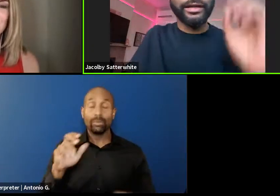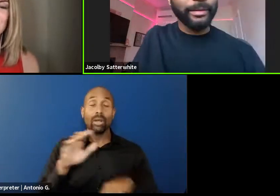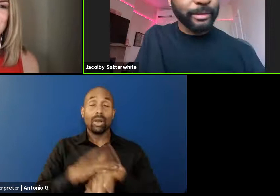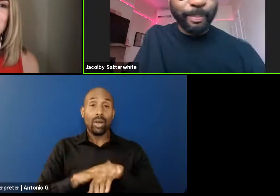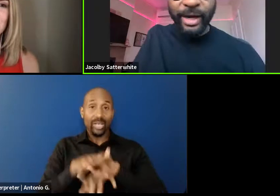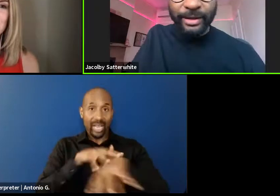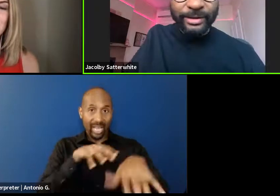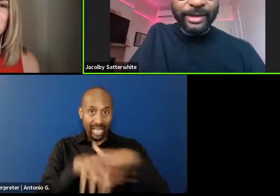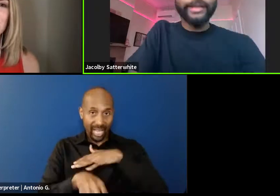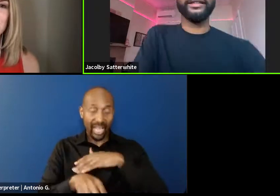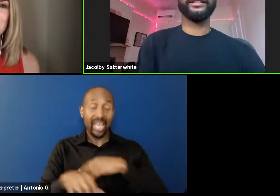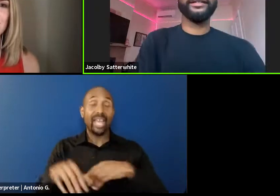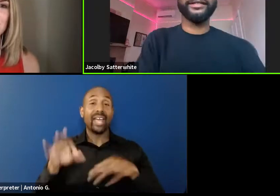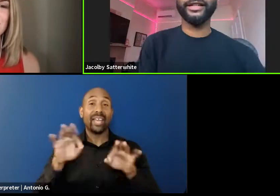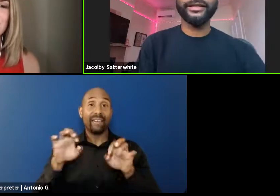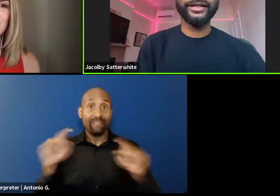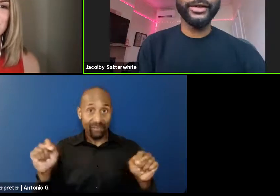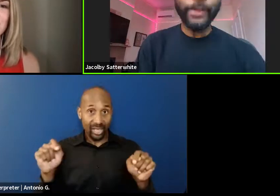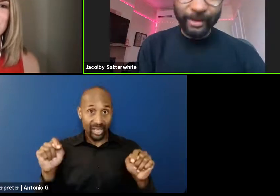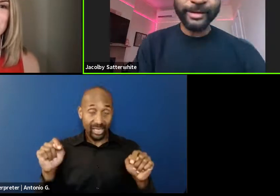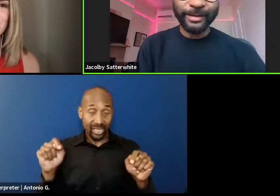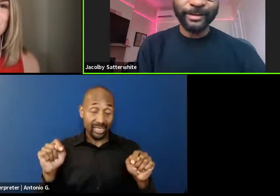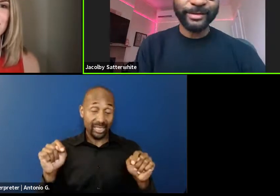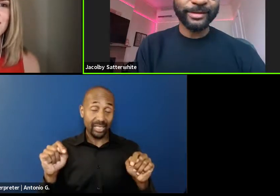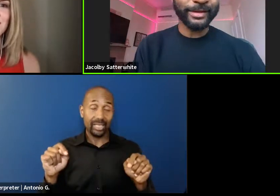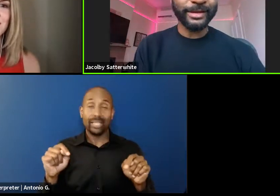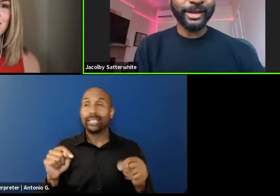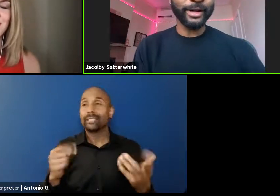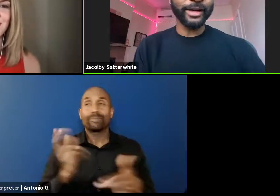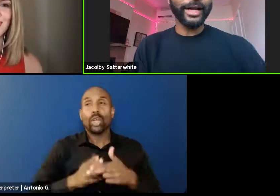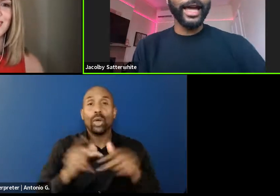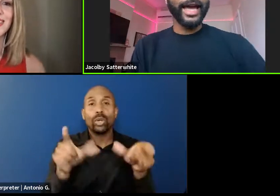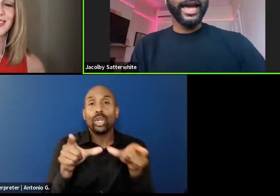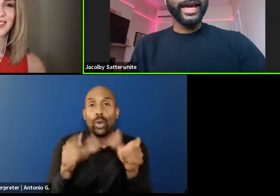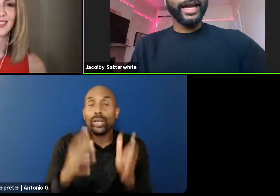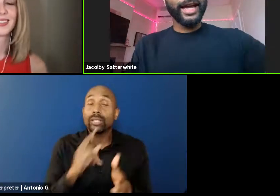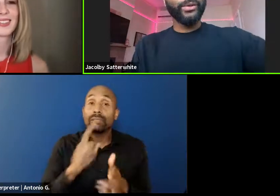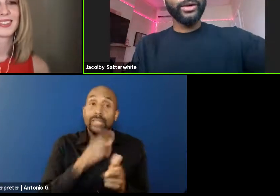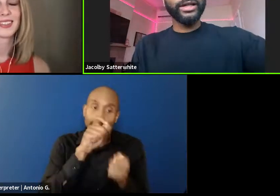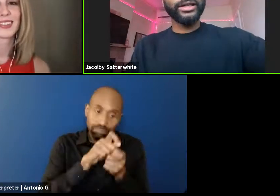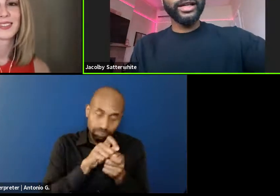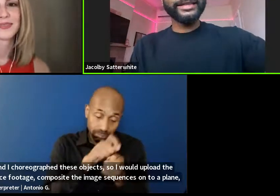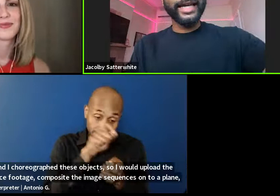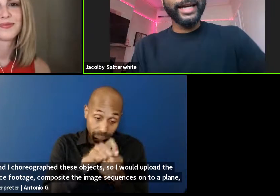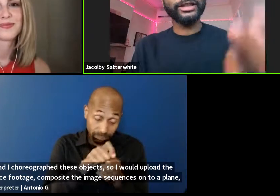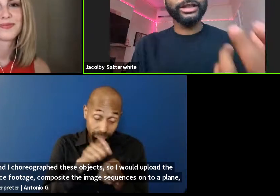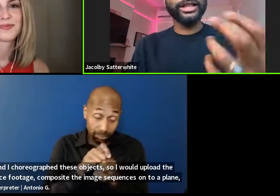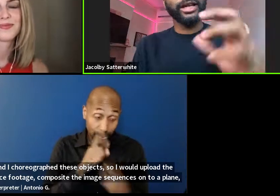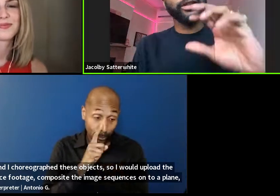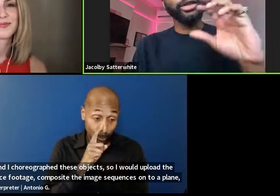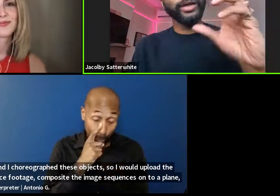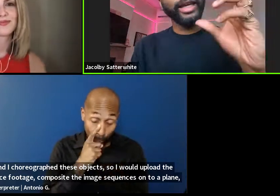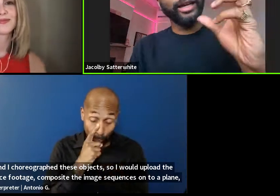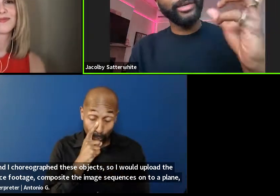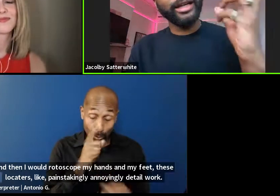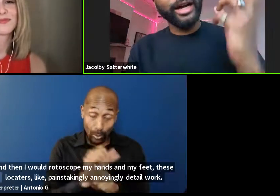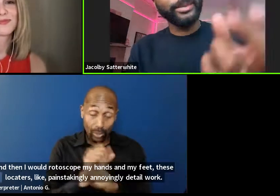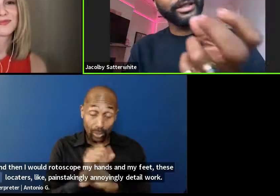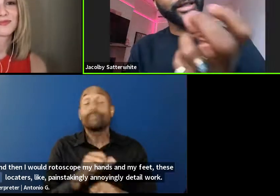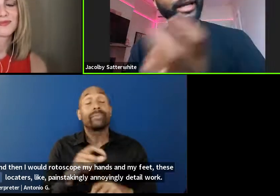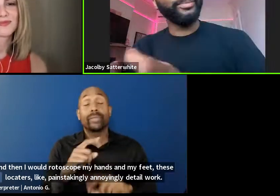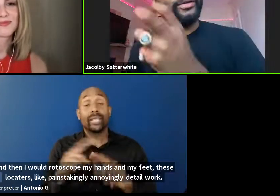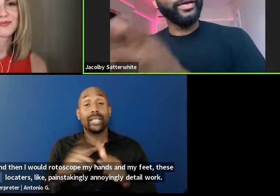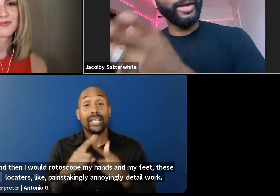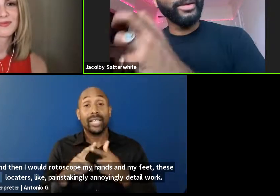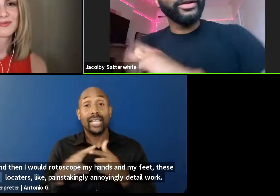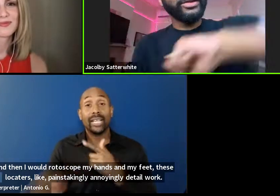like painstakingly, like annoying detail work. And I would attach the 3D animated